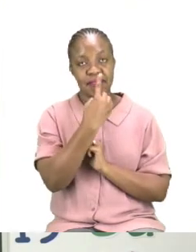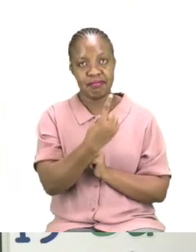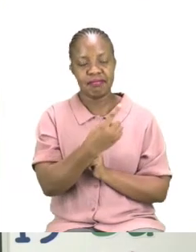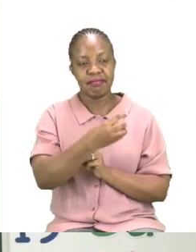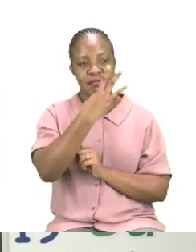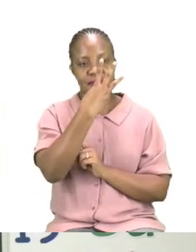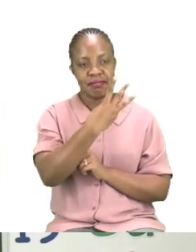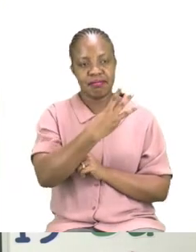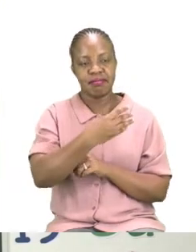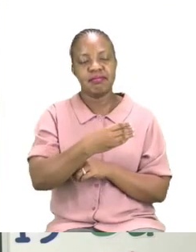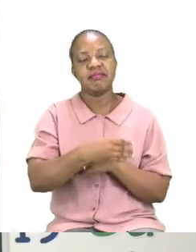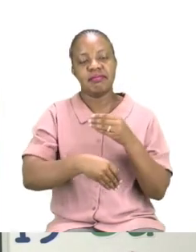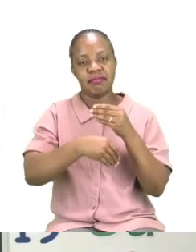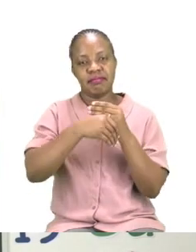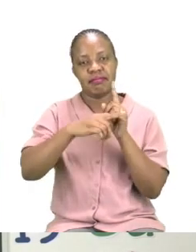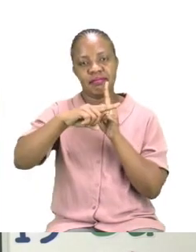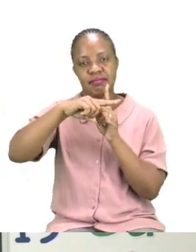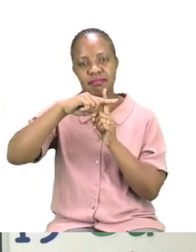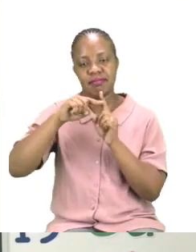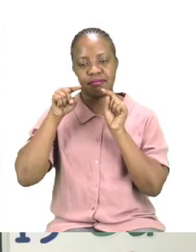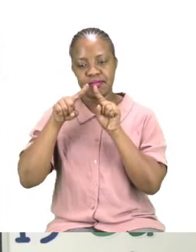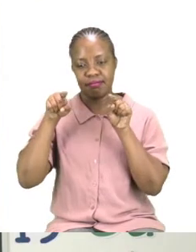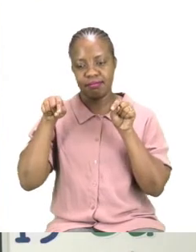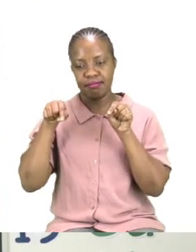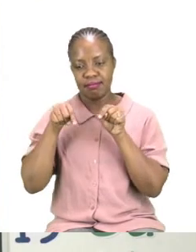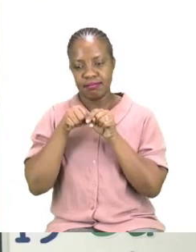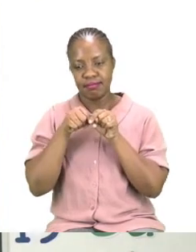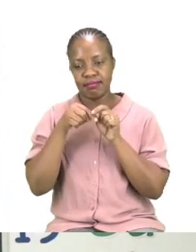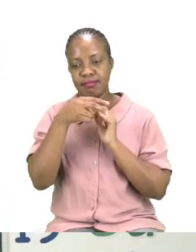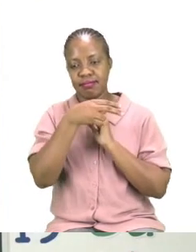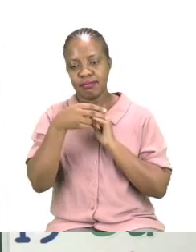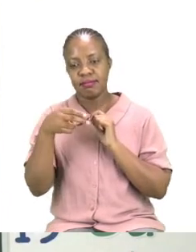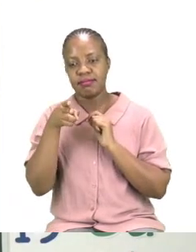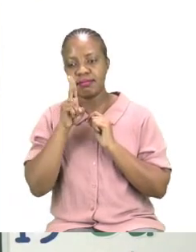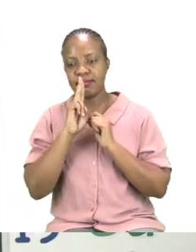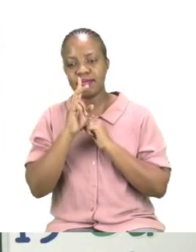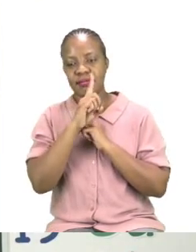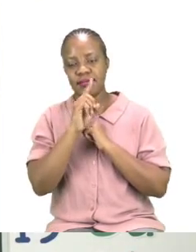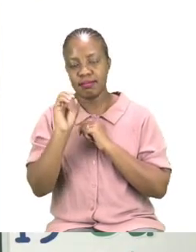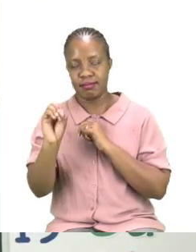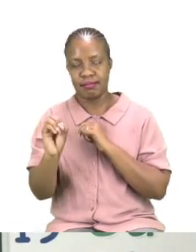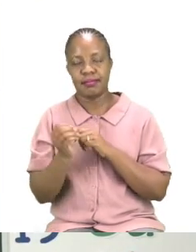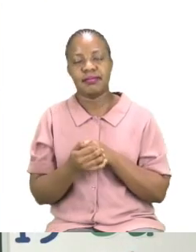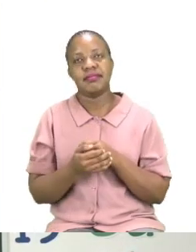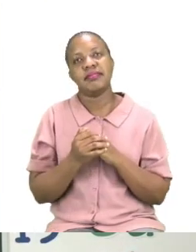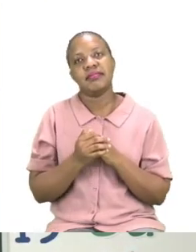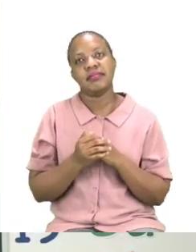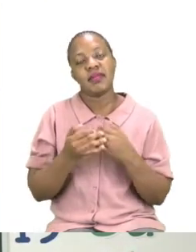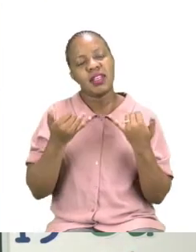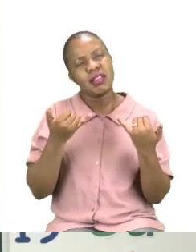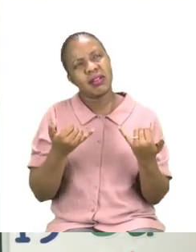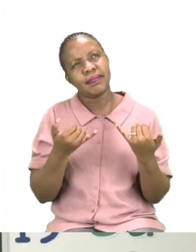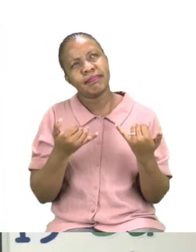3 plus box equals 10. So what we are now going to do is, instead of adding,